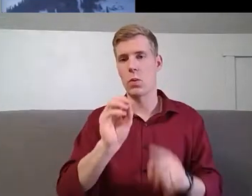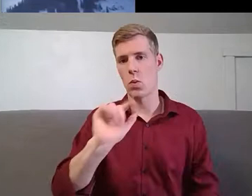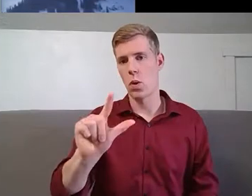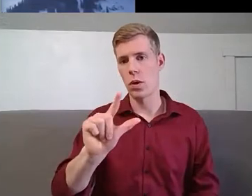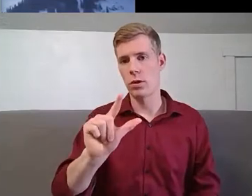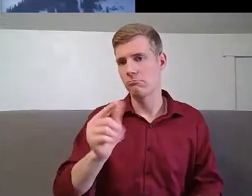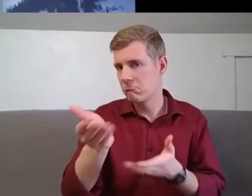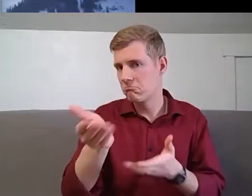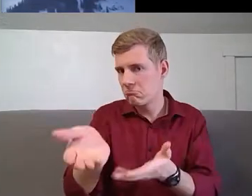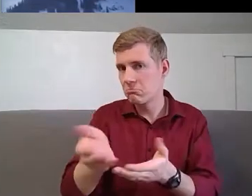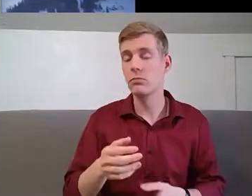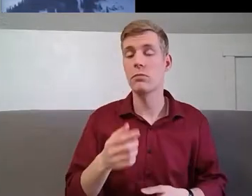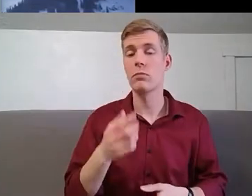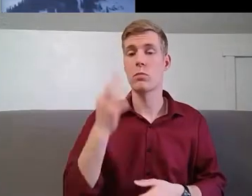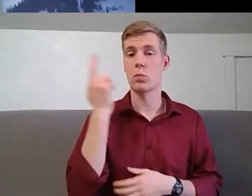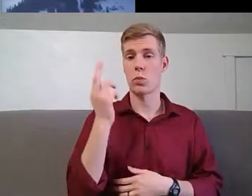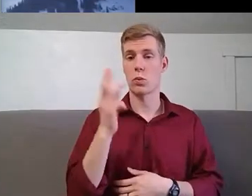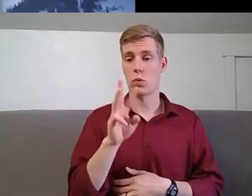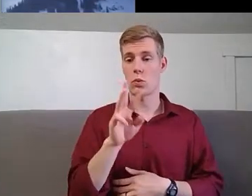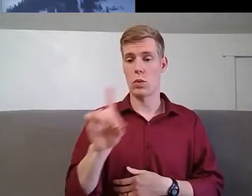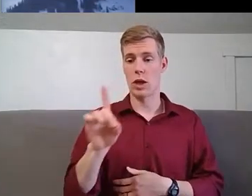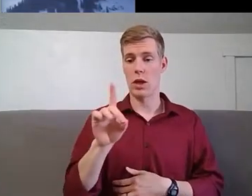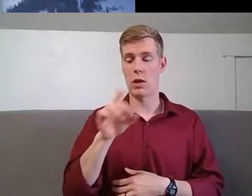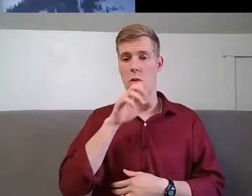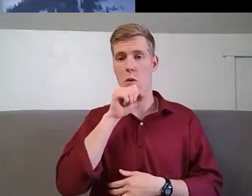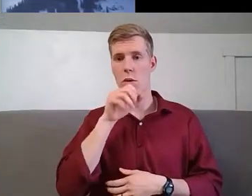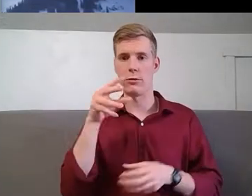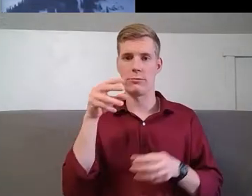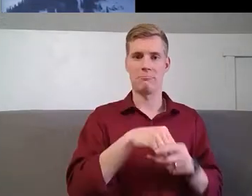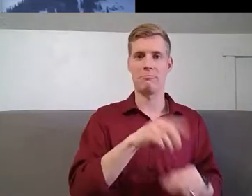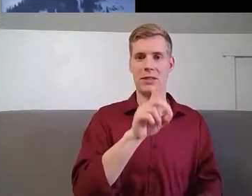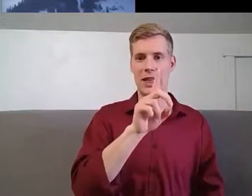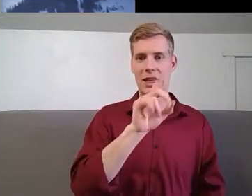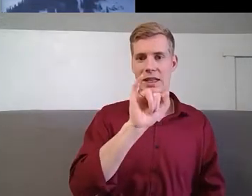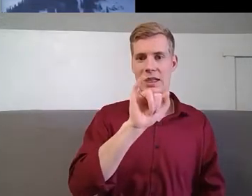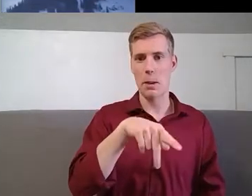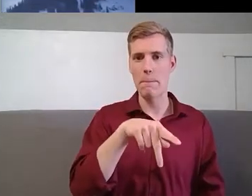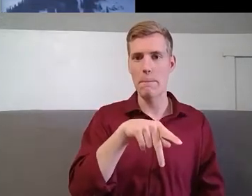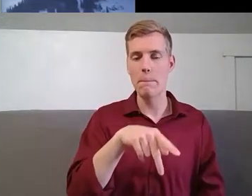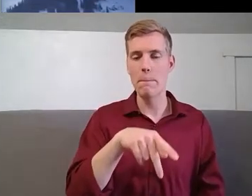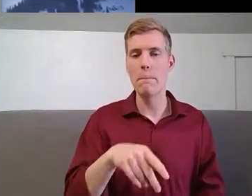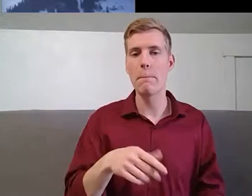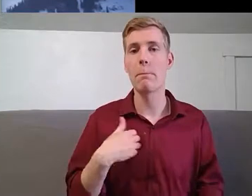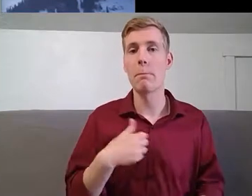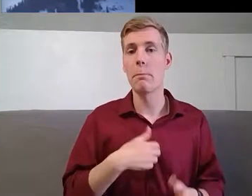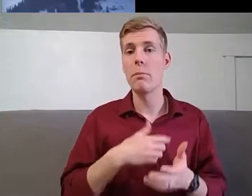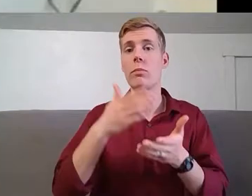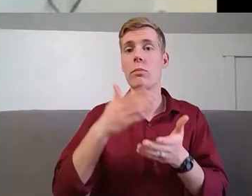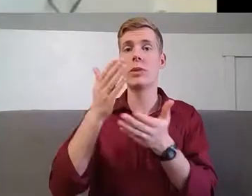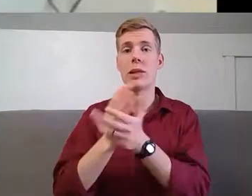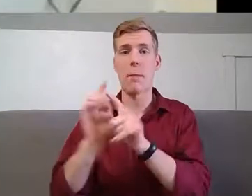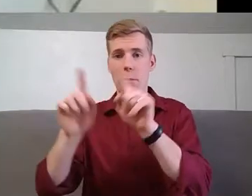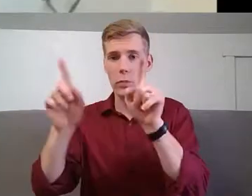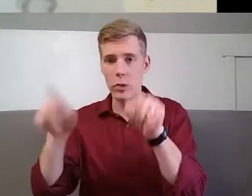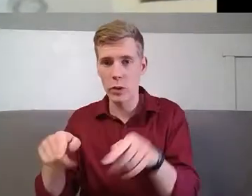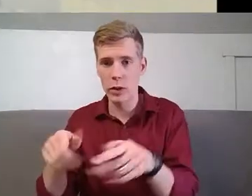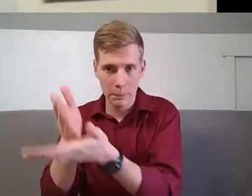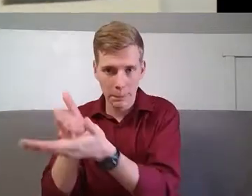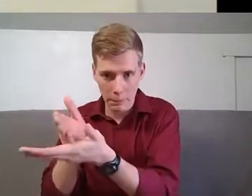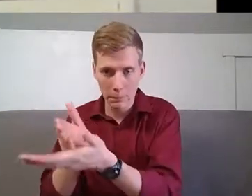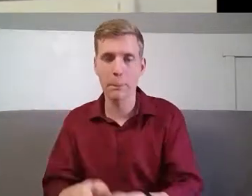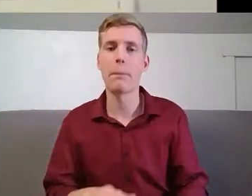also choosing wild orange to be in my dip. So we're going to go ahead and stop sharing my screen